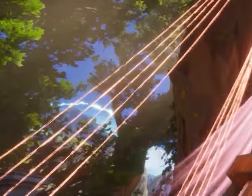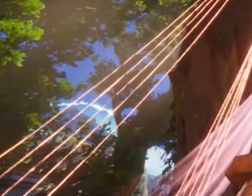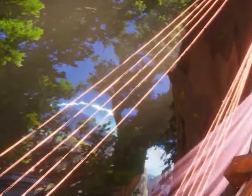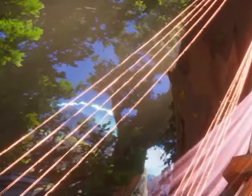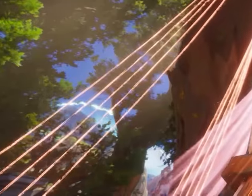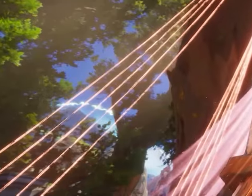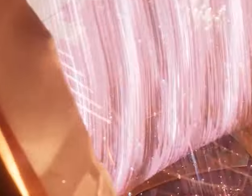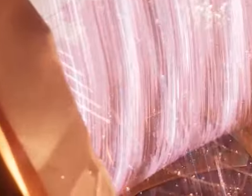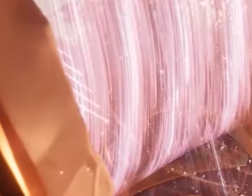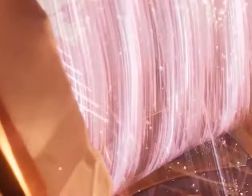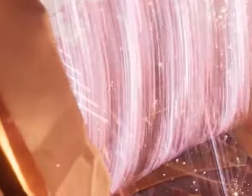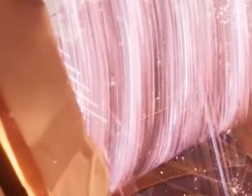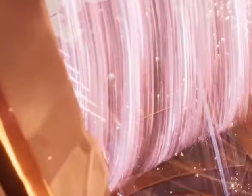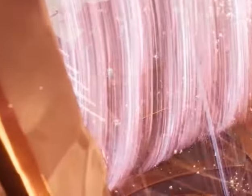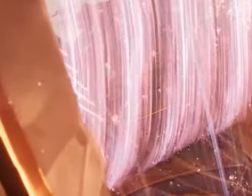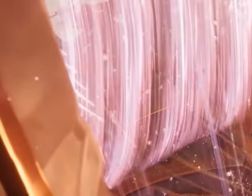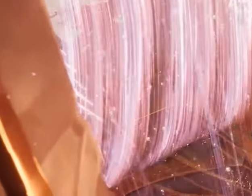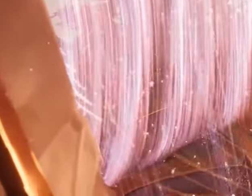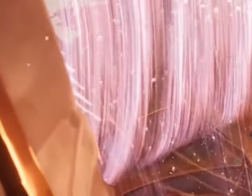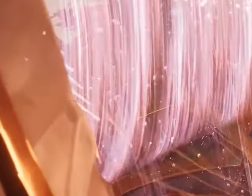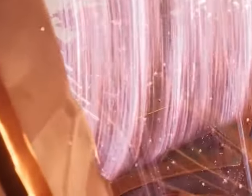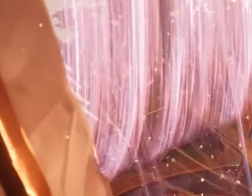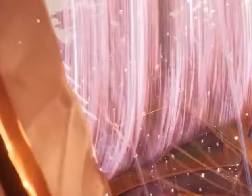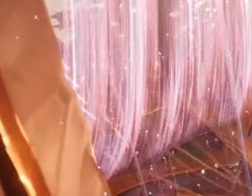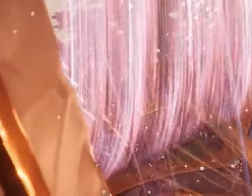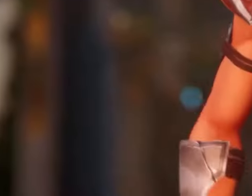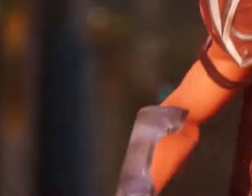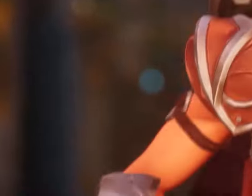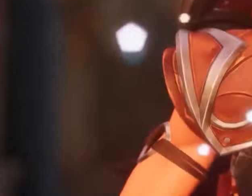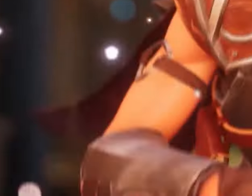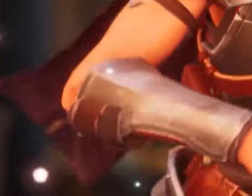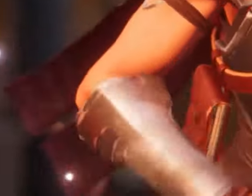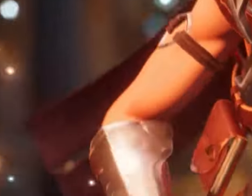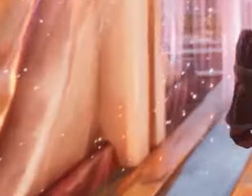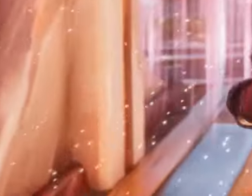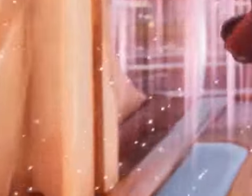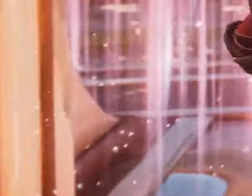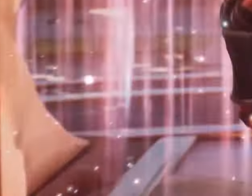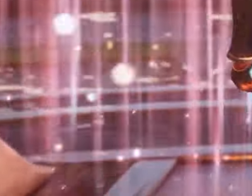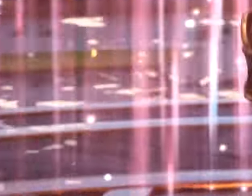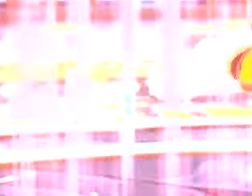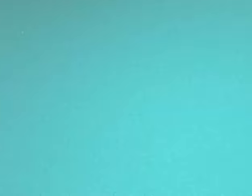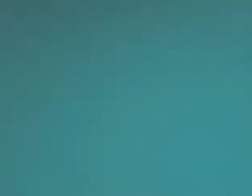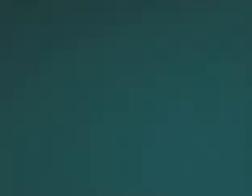Holds mysteries beyond our wildest dreams. It's time to uncover them.